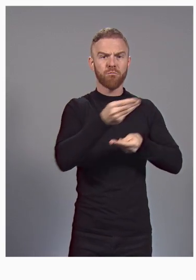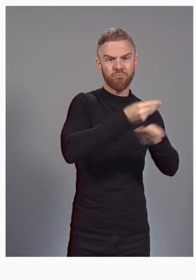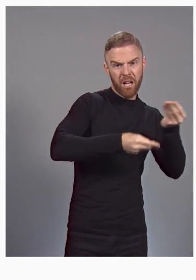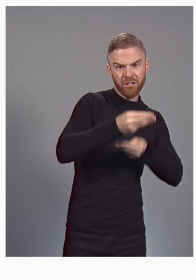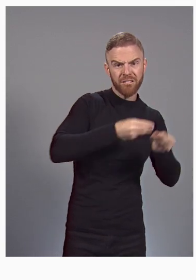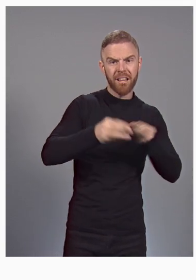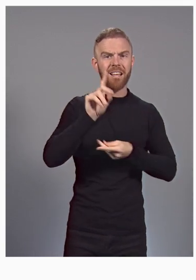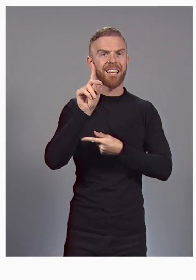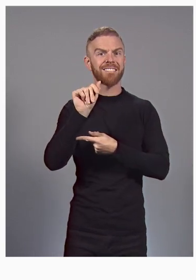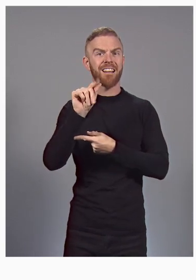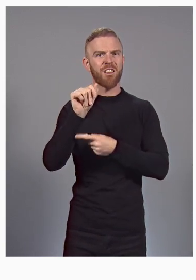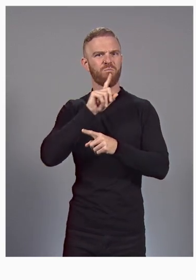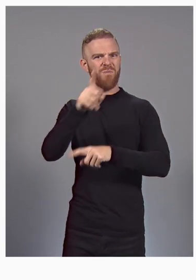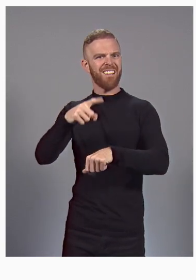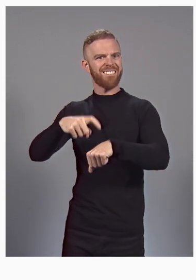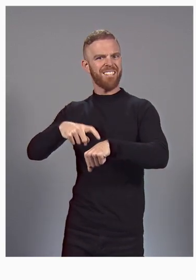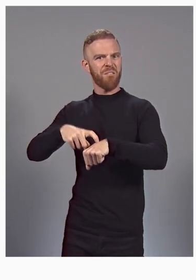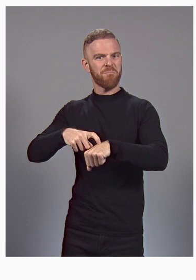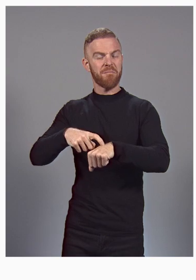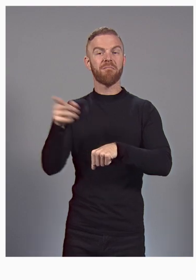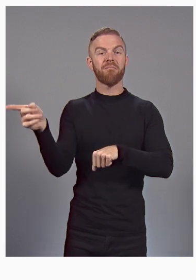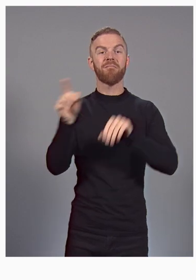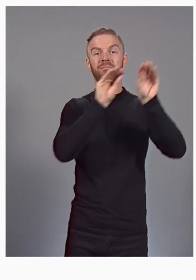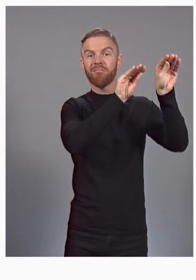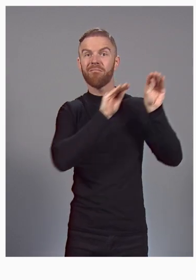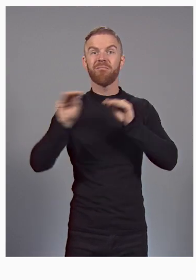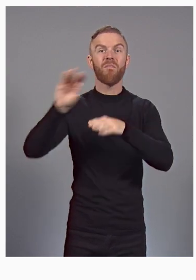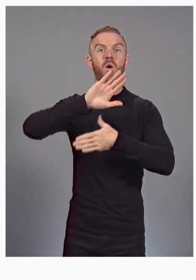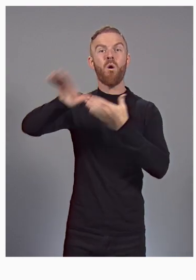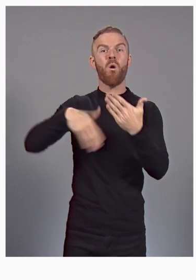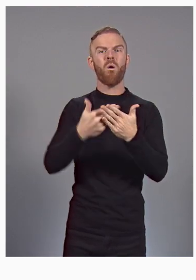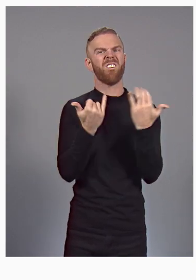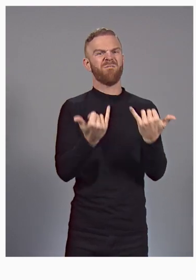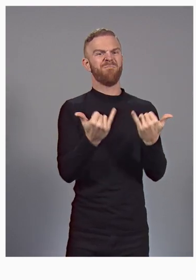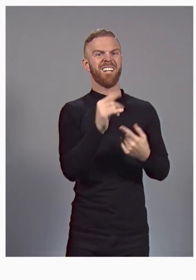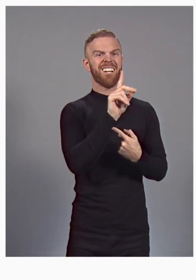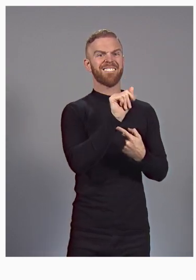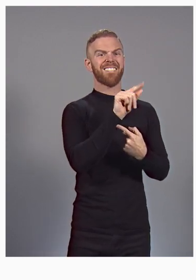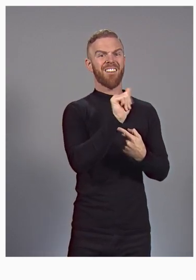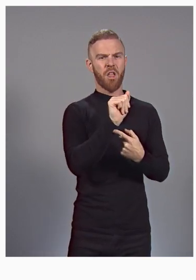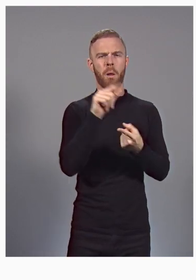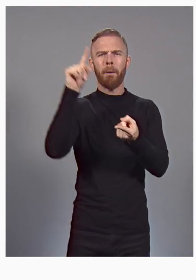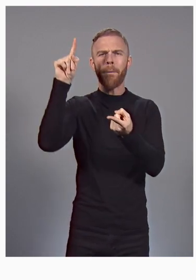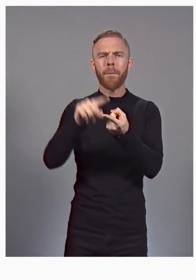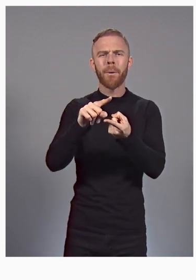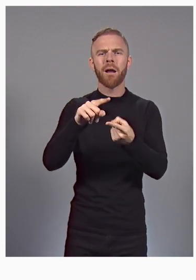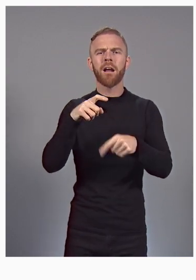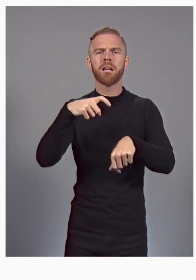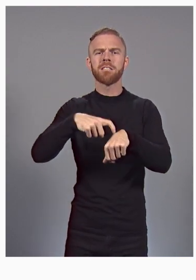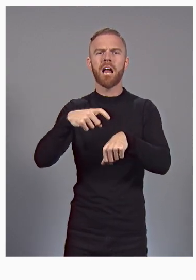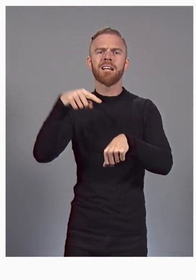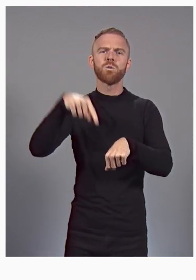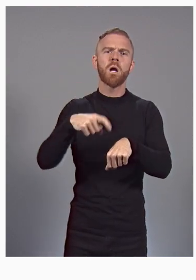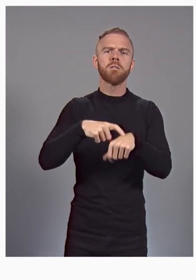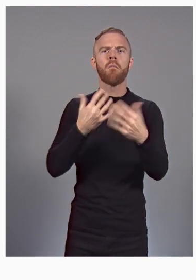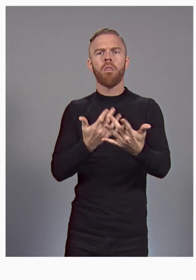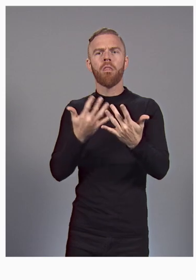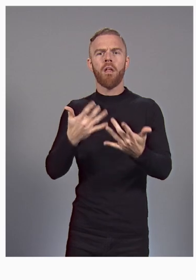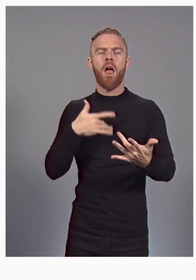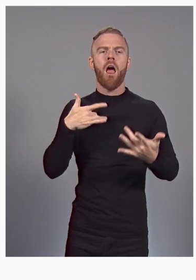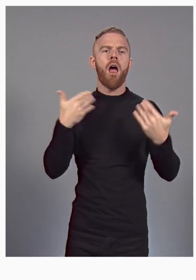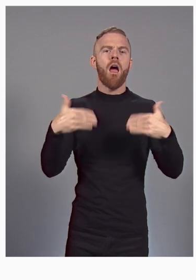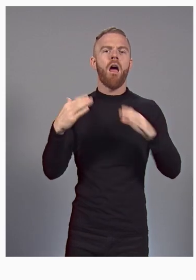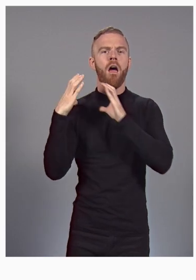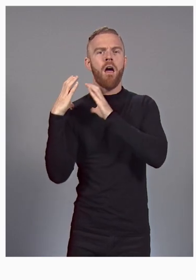Now, migrating all their existing data with minimal downtime felt like a big lift for the Symbol engineers. But it turns out